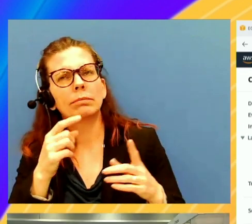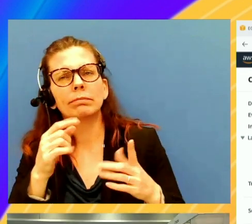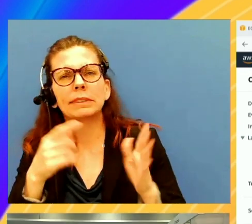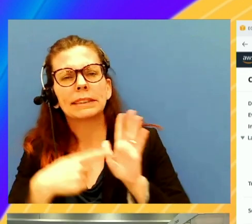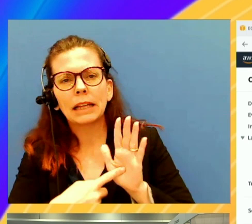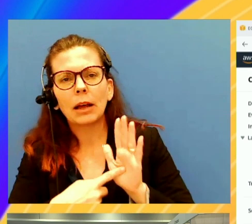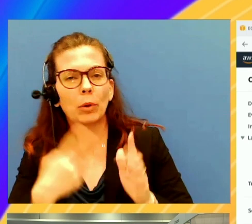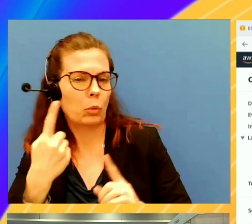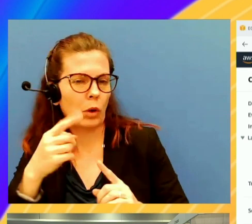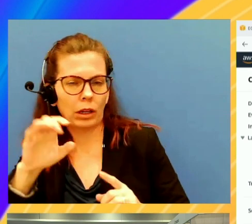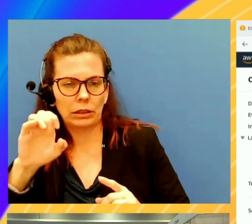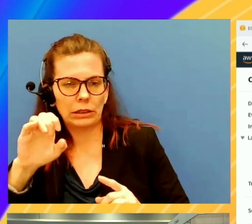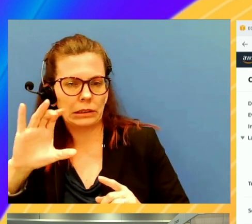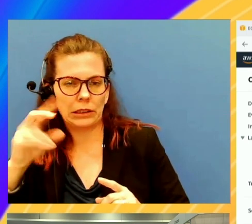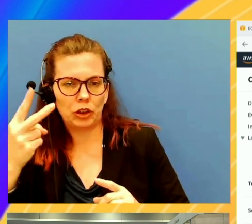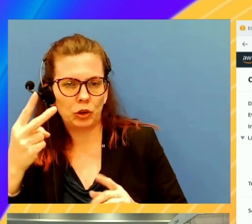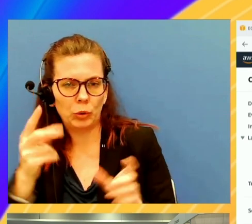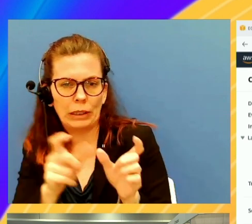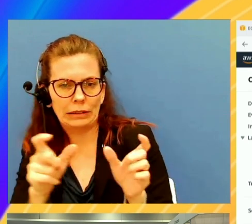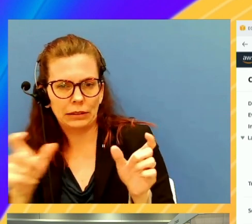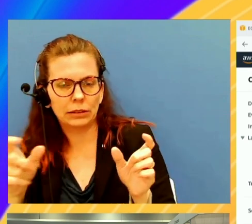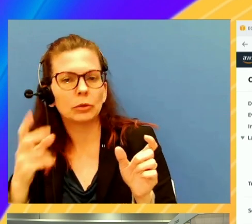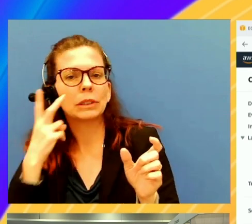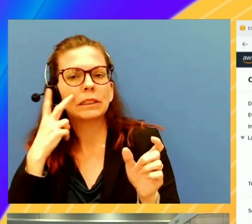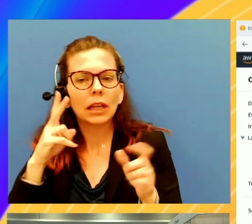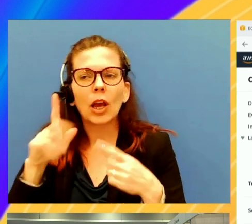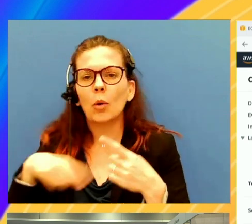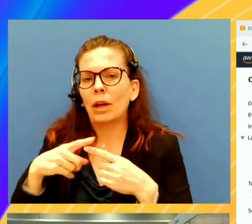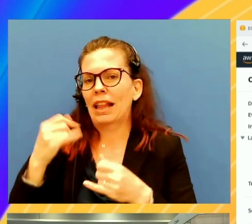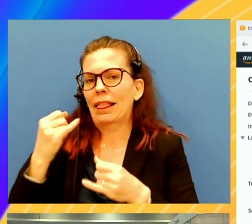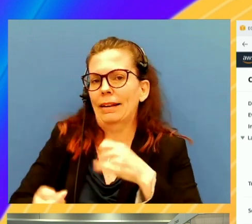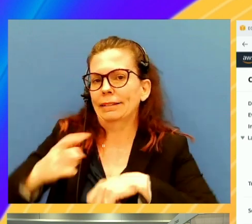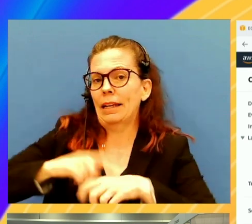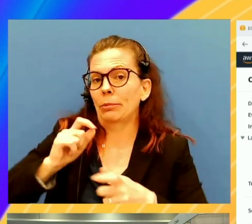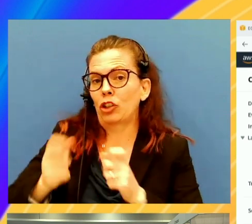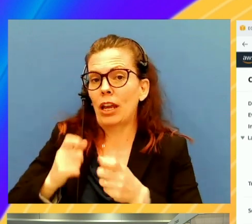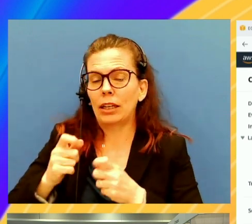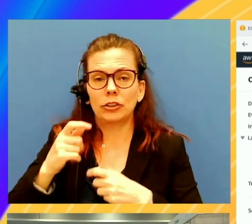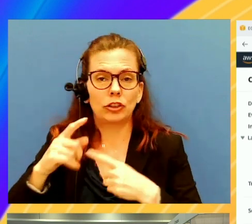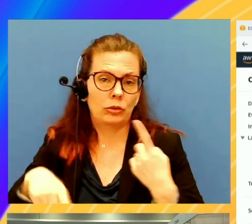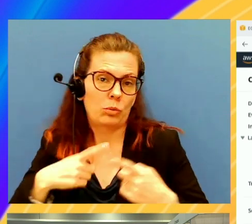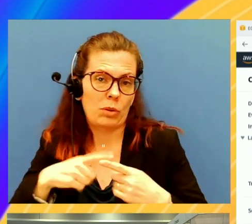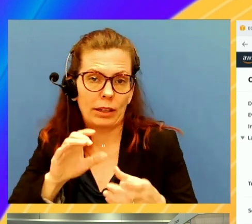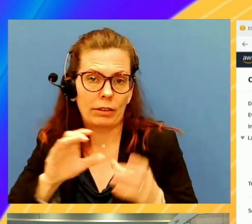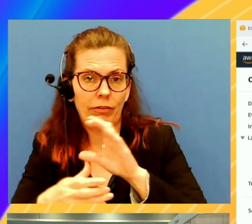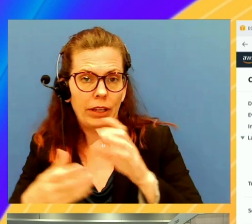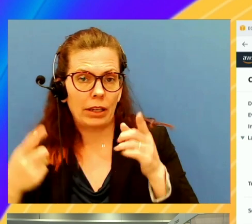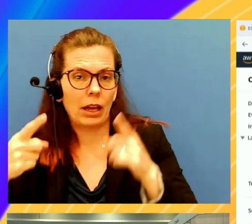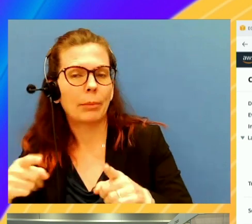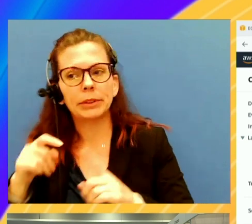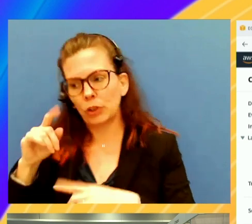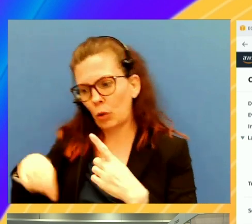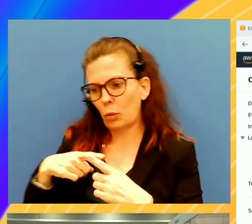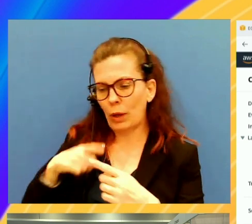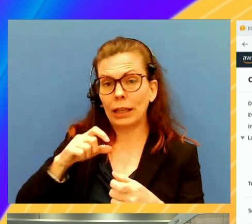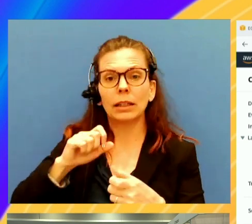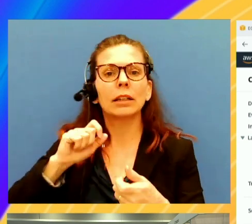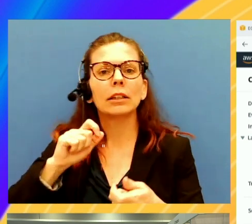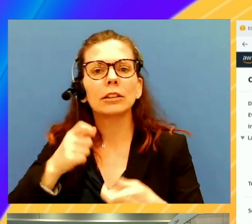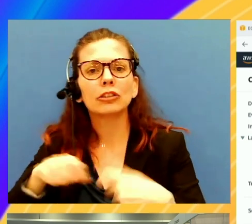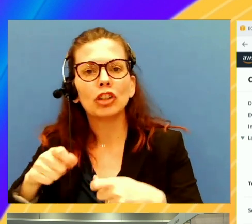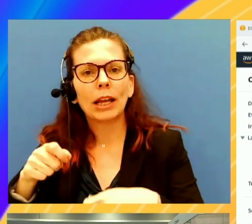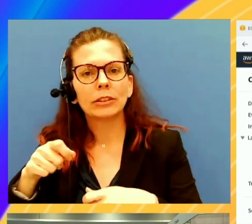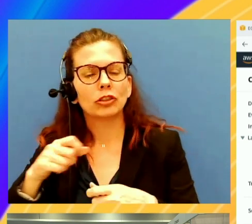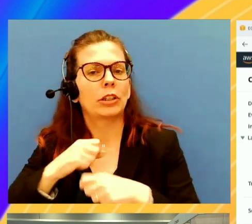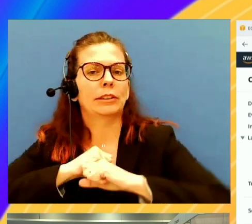one EC2 instance. We can see when it was last changed, when the configuration was. So when it changed security groups that